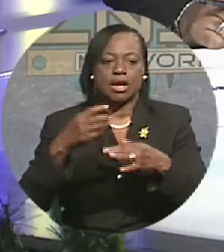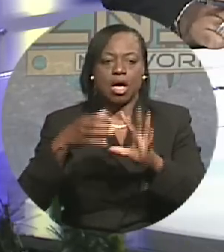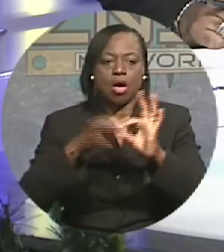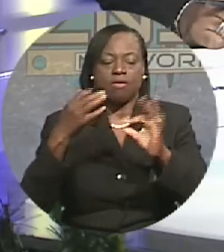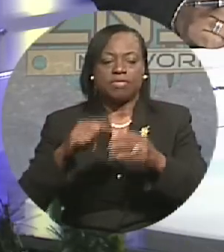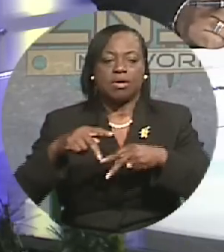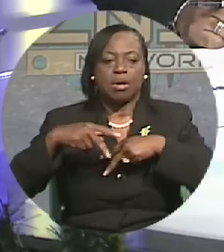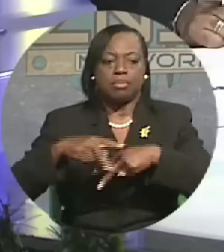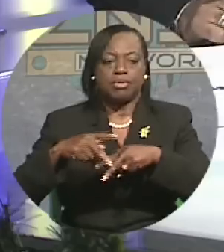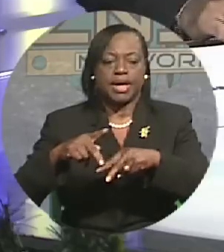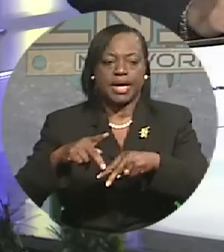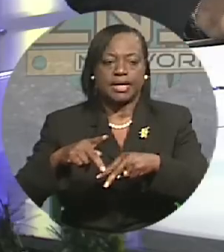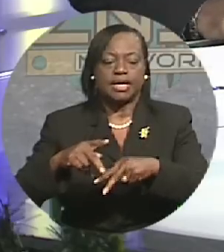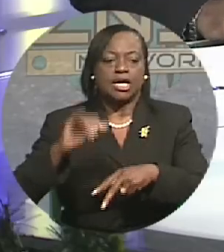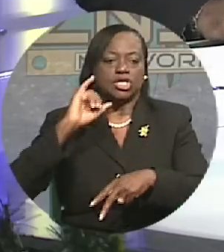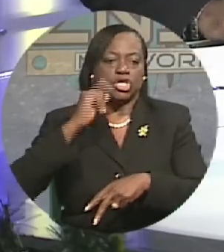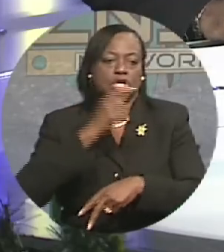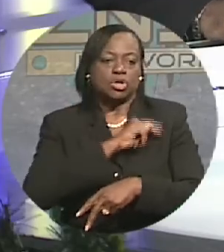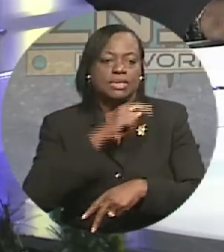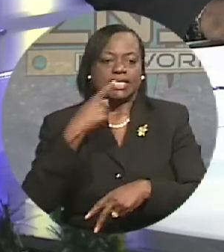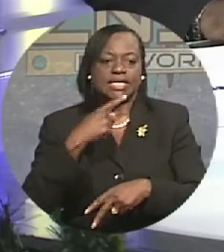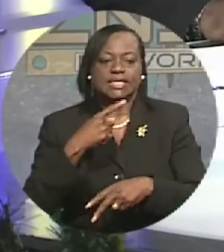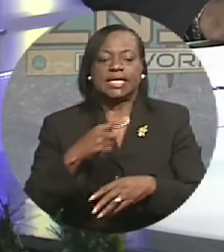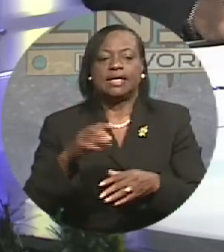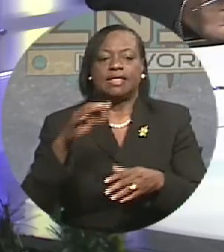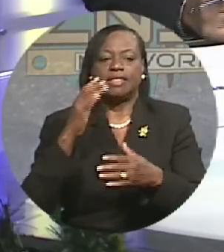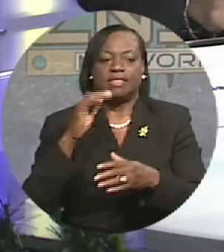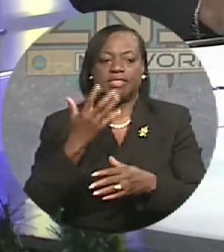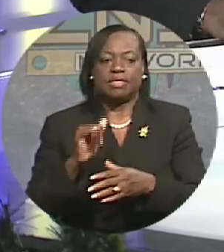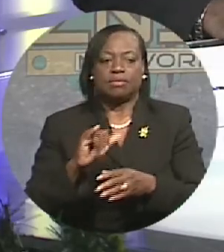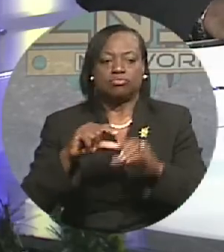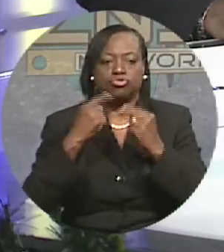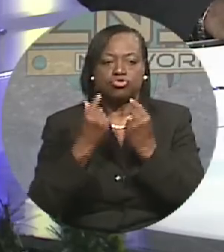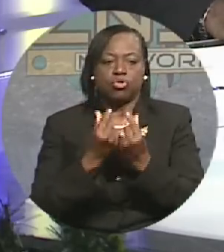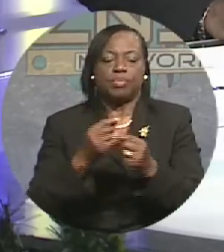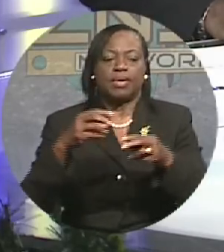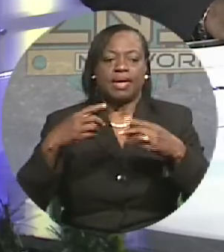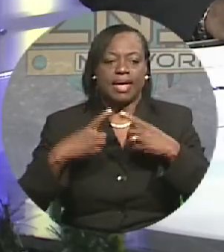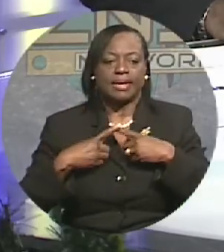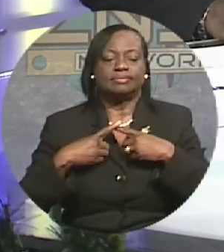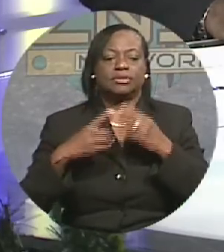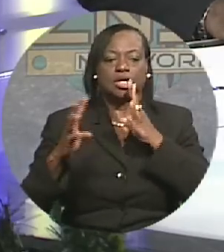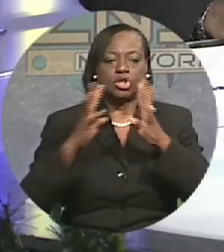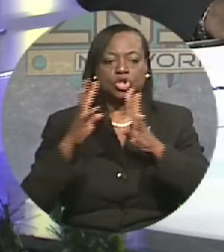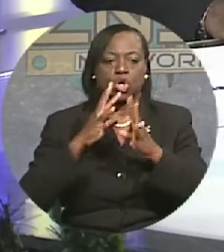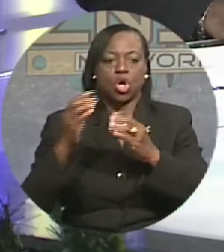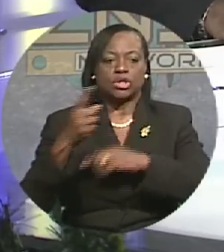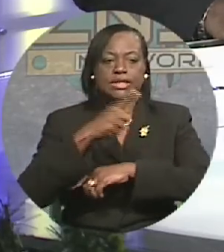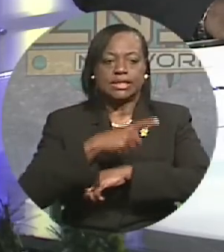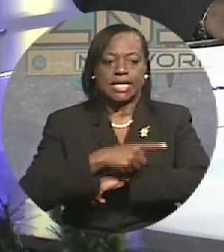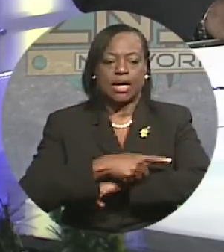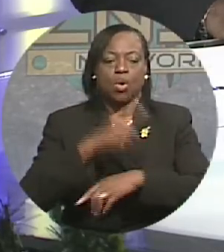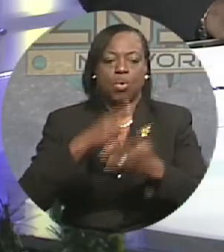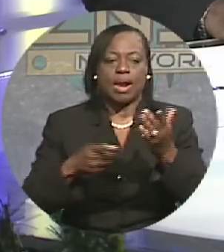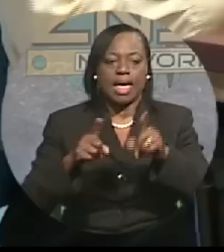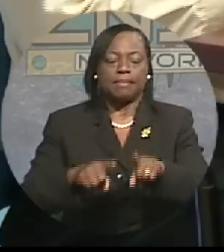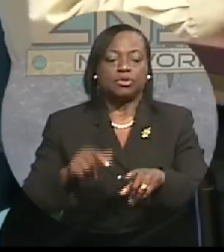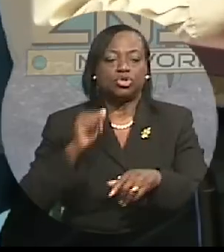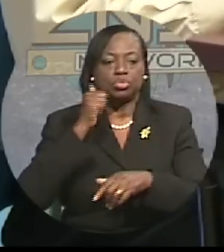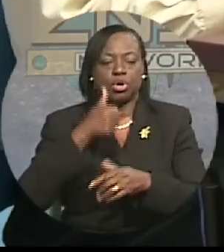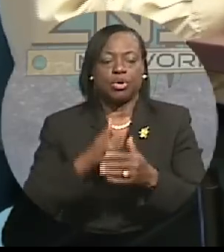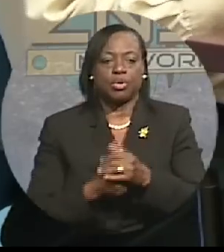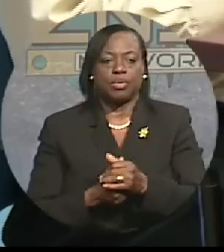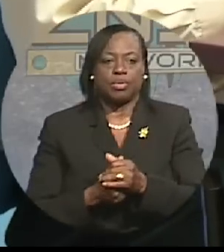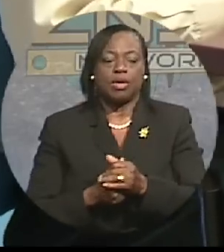us tonight that group representatives got a briefing today on what the weather will be tomorrow leading up to the Boxing Day morning.